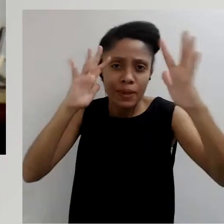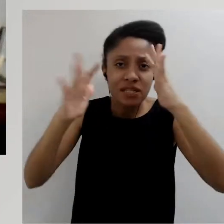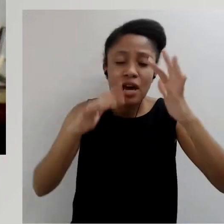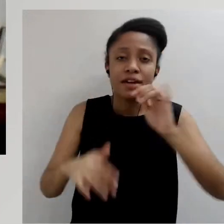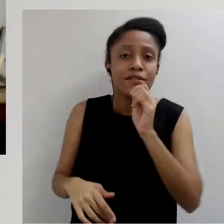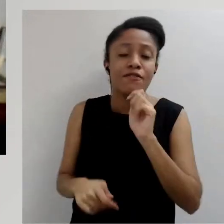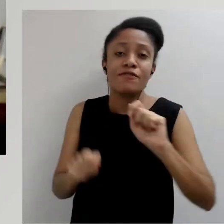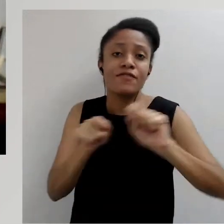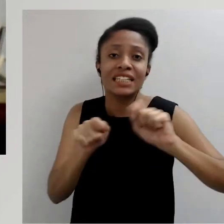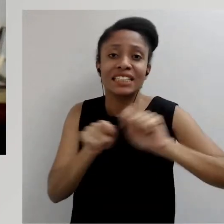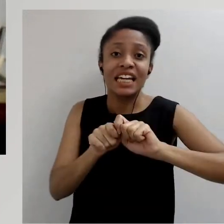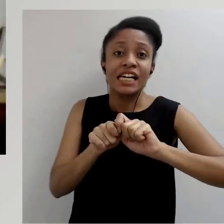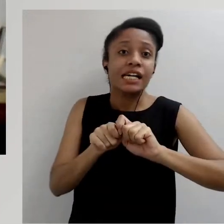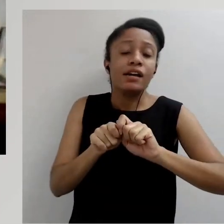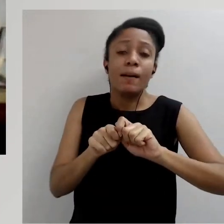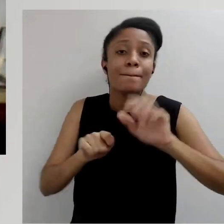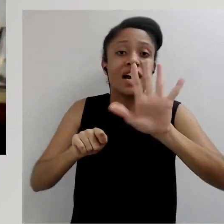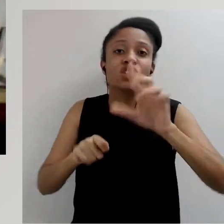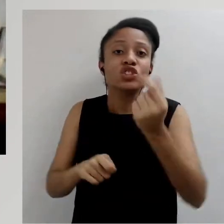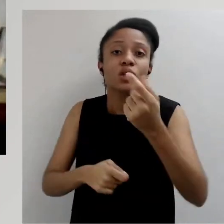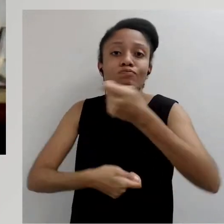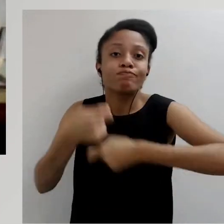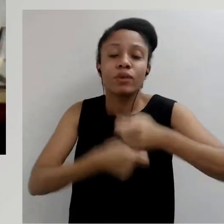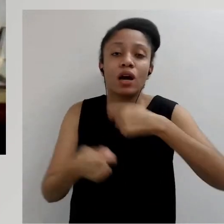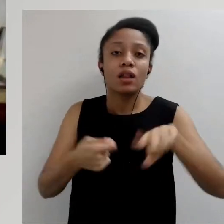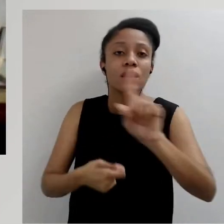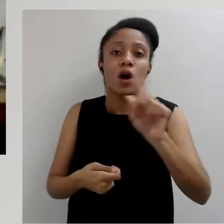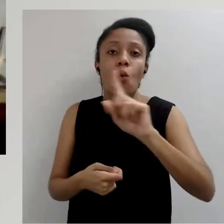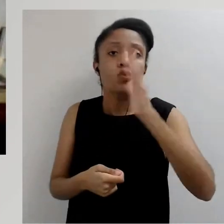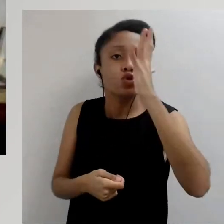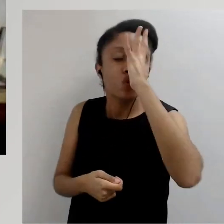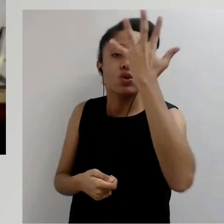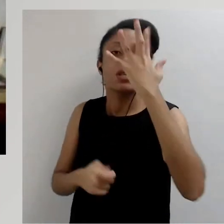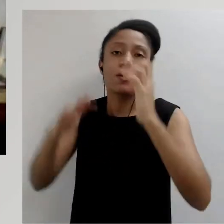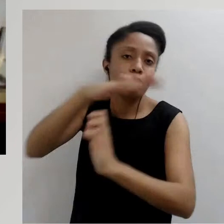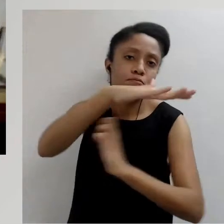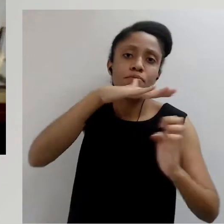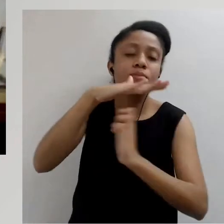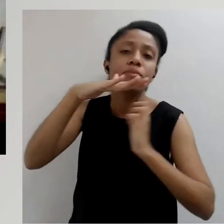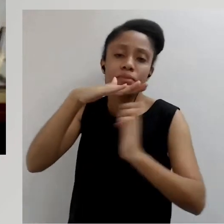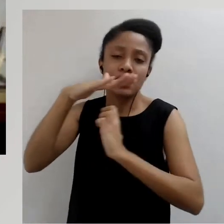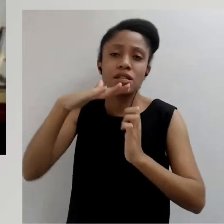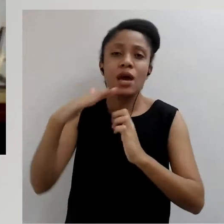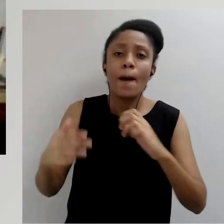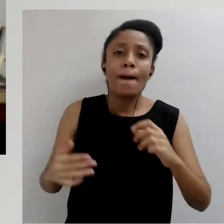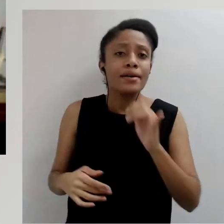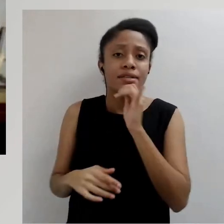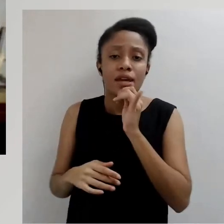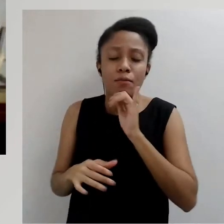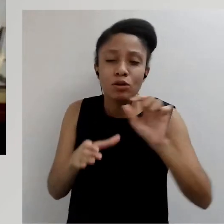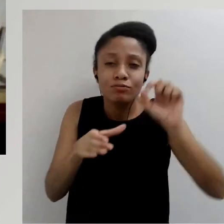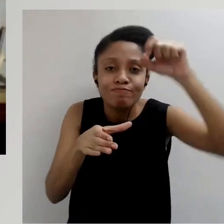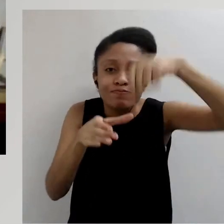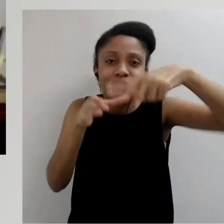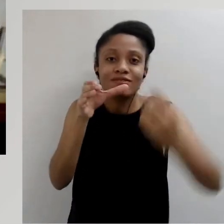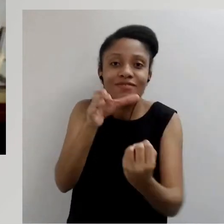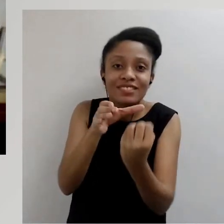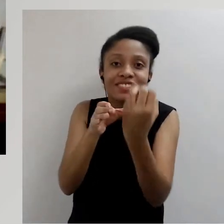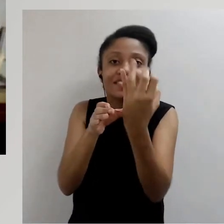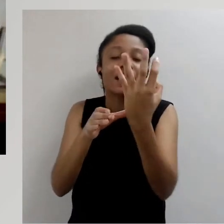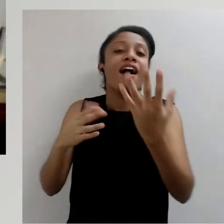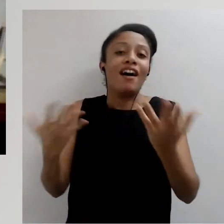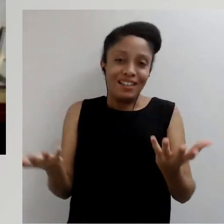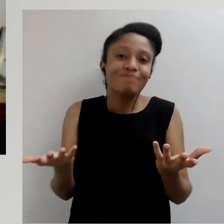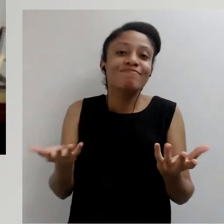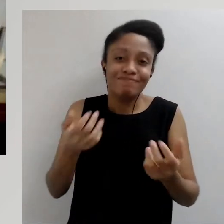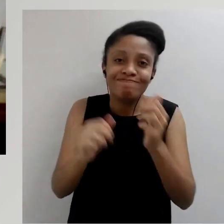and know how to do without wasting on money. This is the dream of most of the companies, but we need to plant the seeds so that